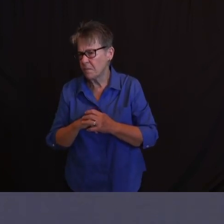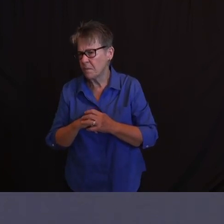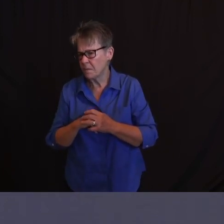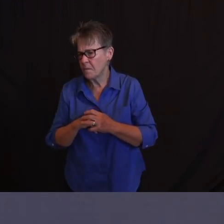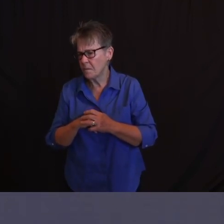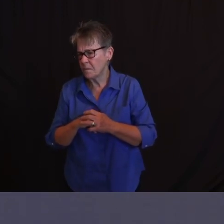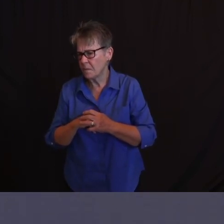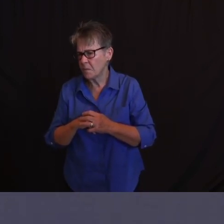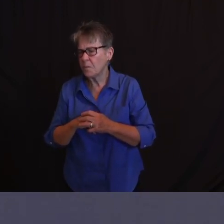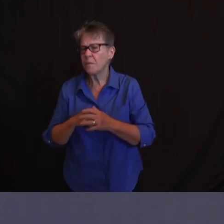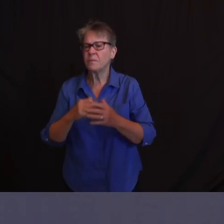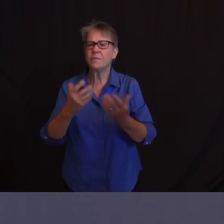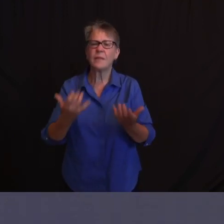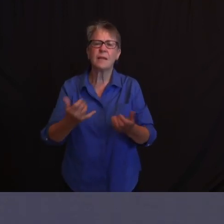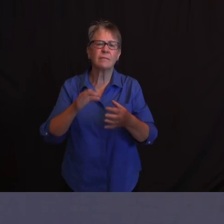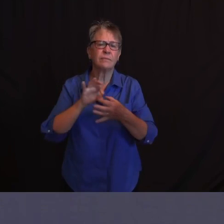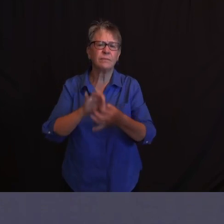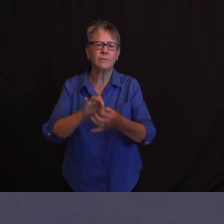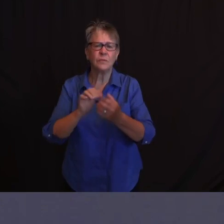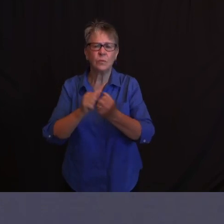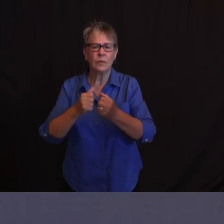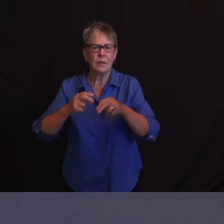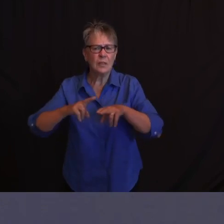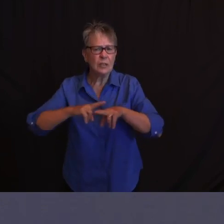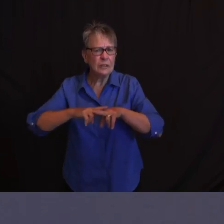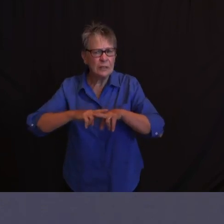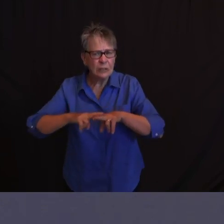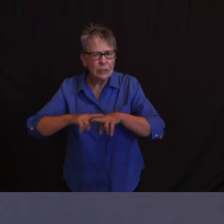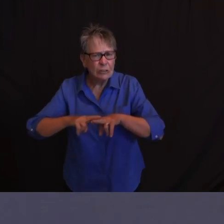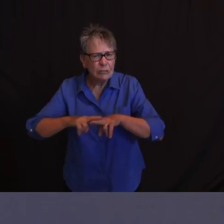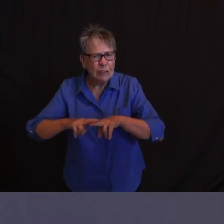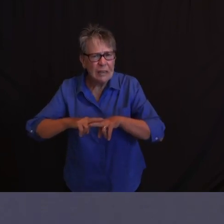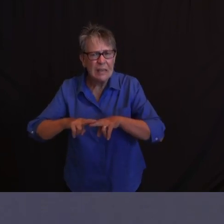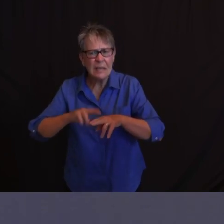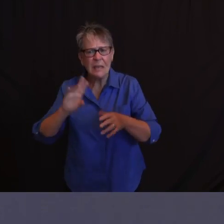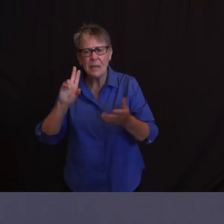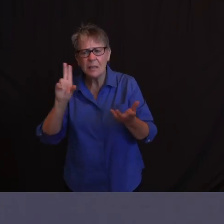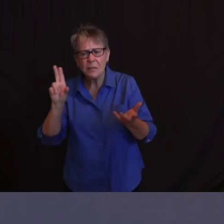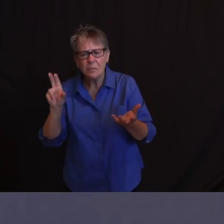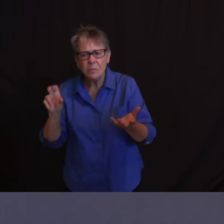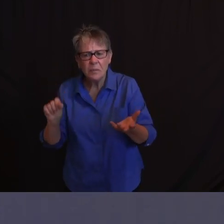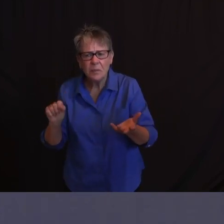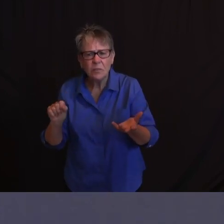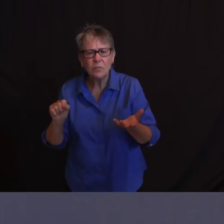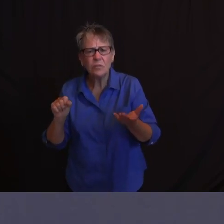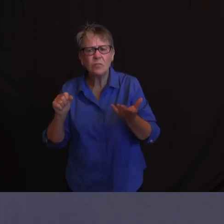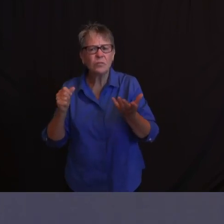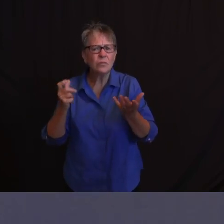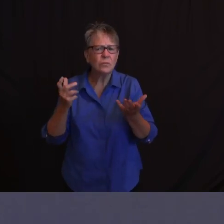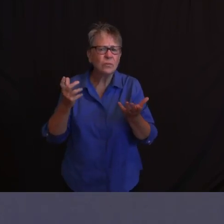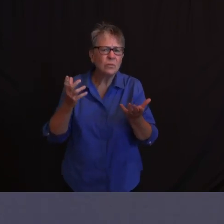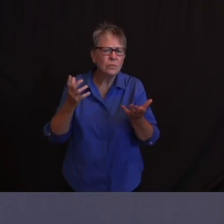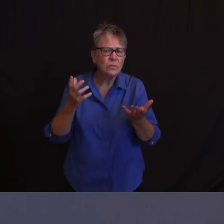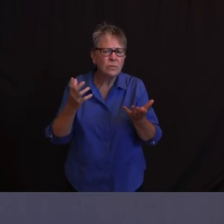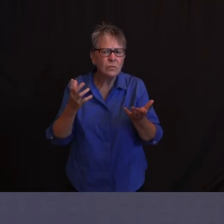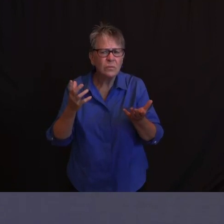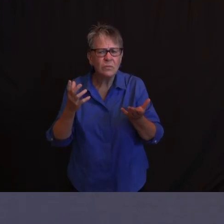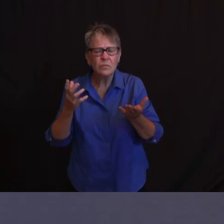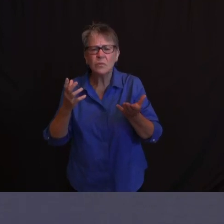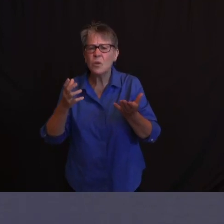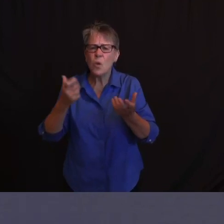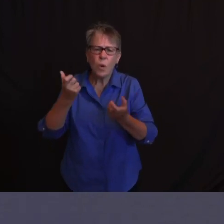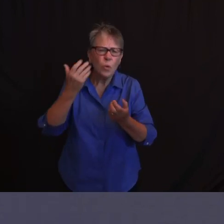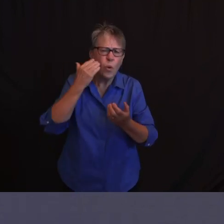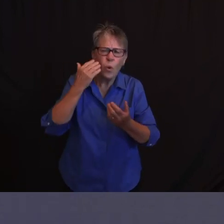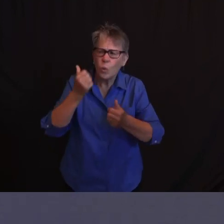or a rail route, Dan Bryan is going to raise his hand over there. We want to know that because, you know, there are exceptions, folks